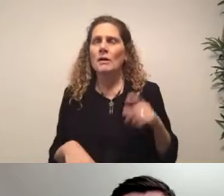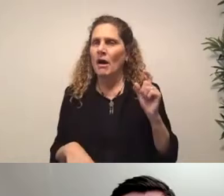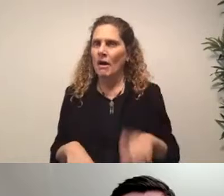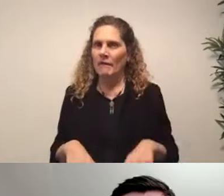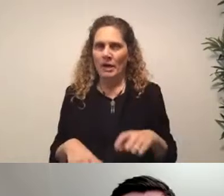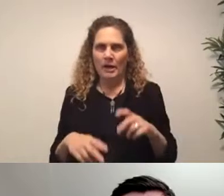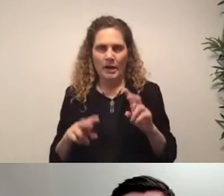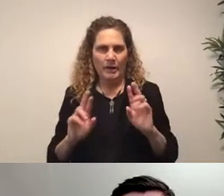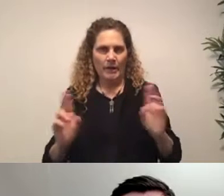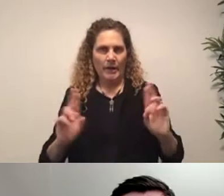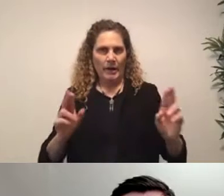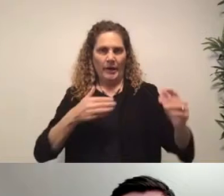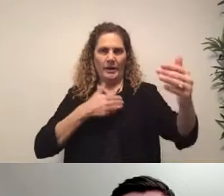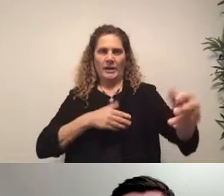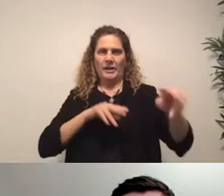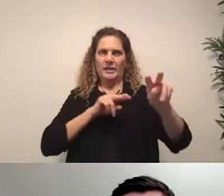accordingly.